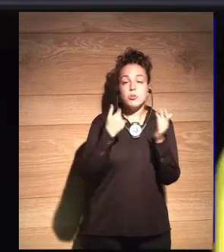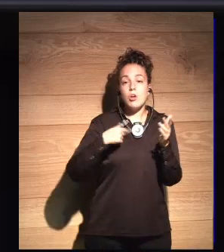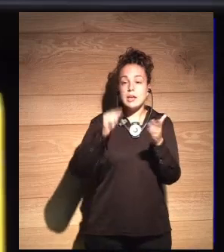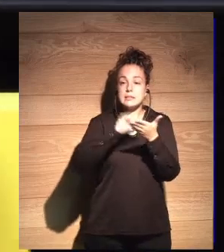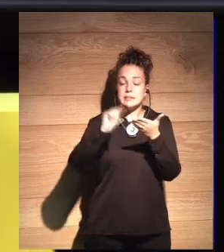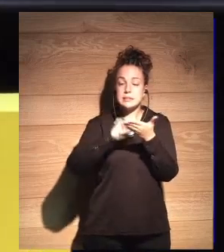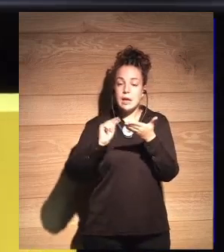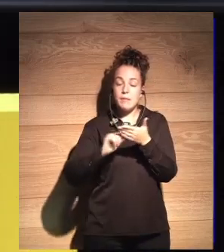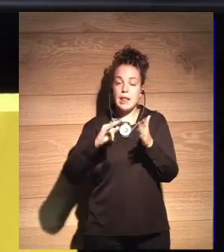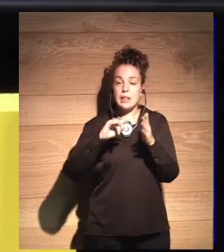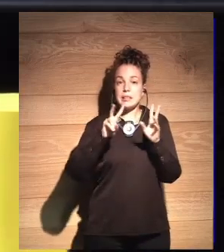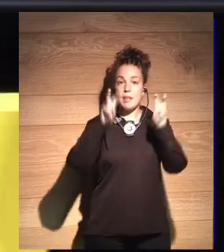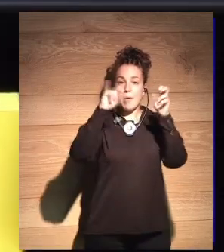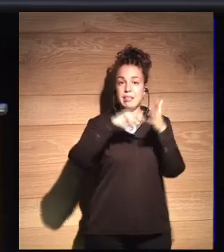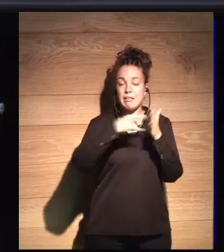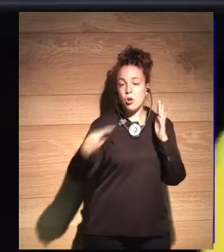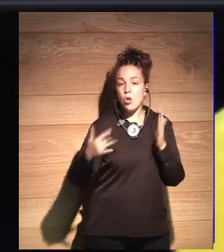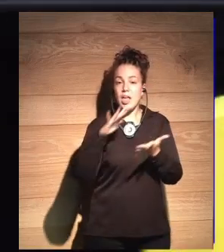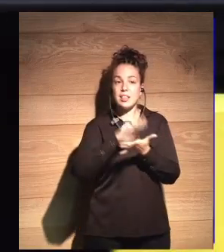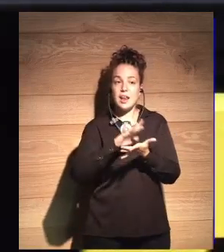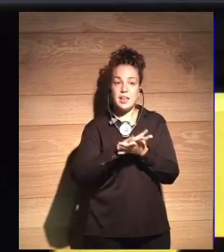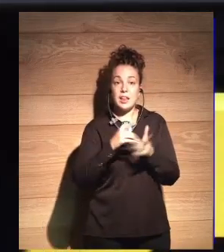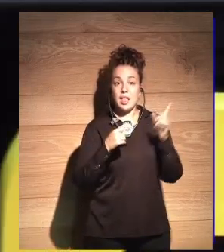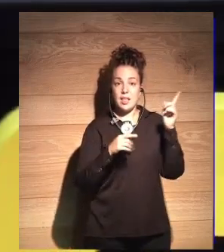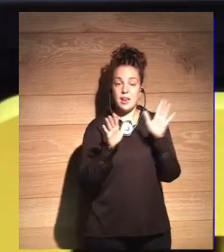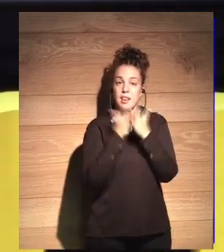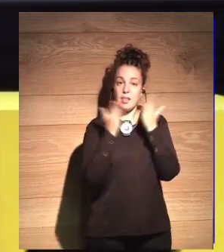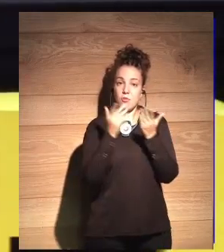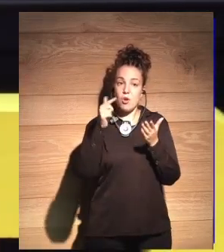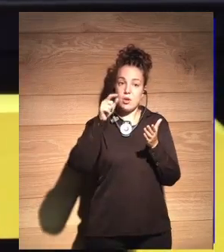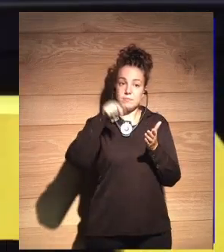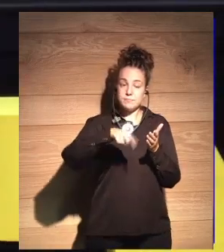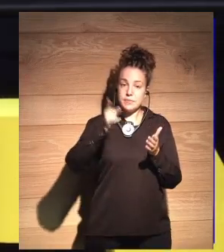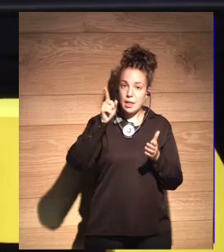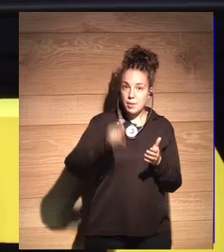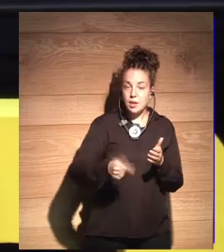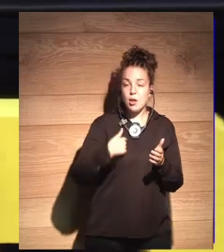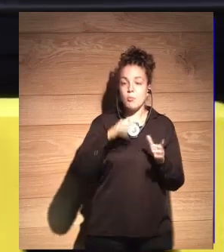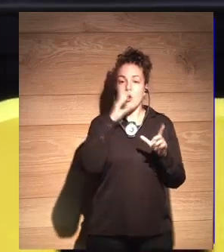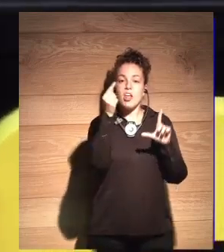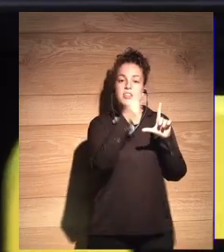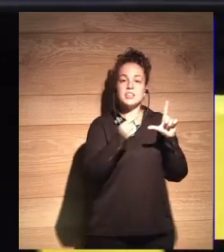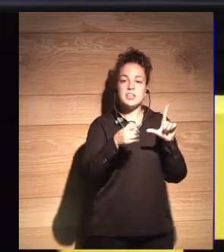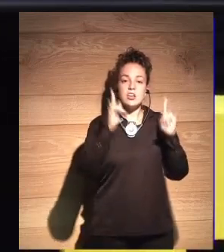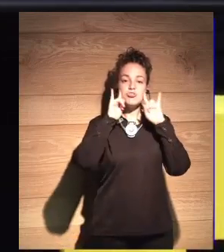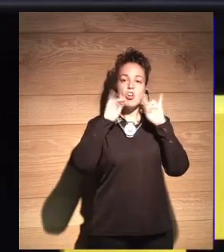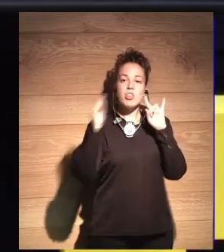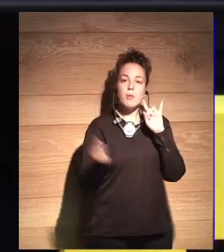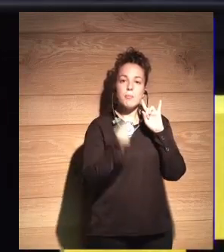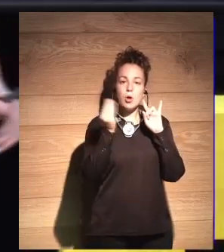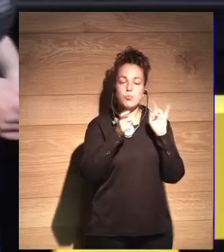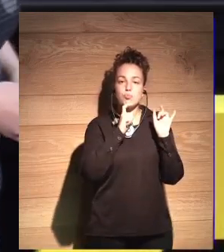can hear it outside. And so I wrote a book on how to design better sound that informs